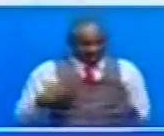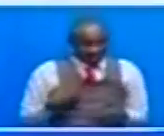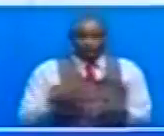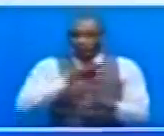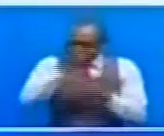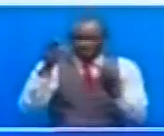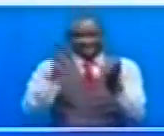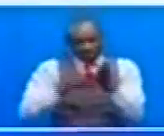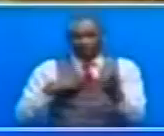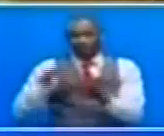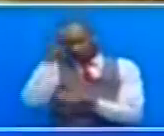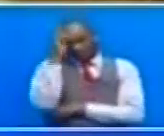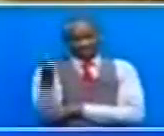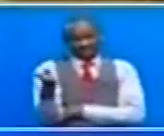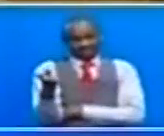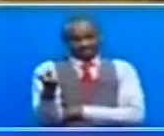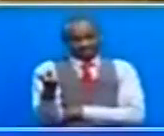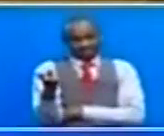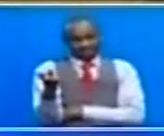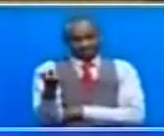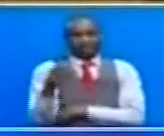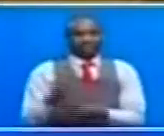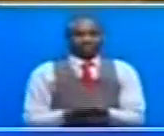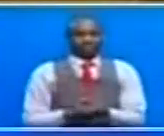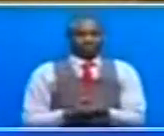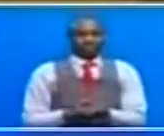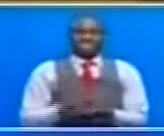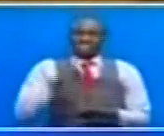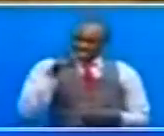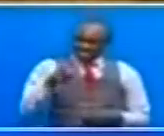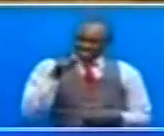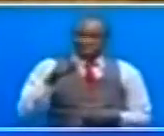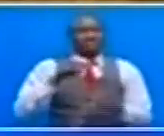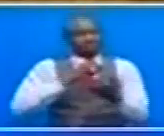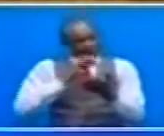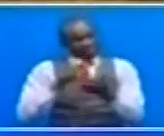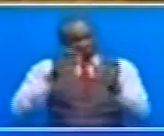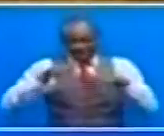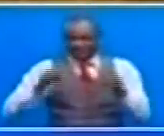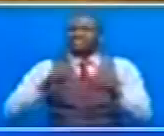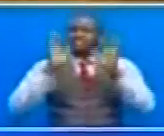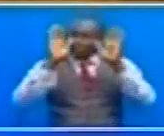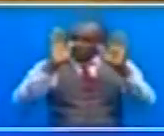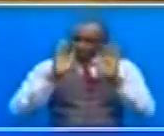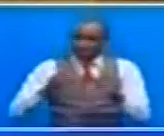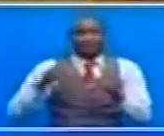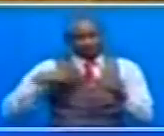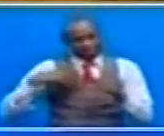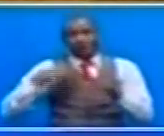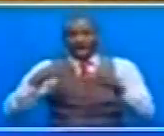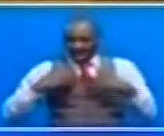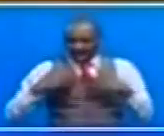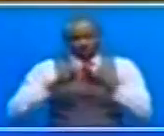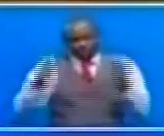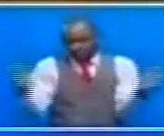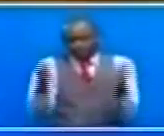all the records of the goods here. Dairy goat farming is an important enterprise, especially for farmers with small parcels